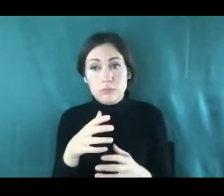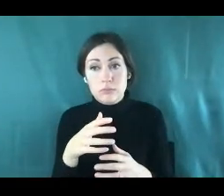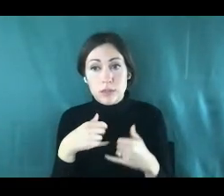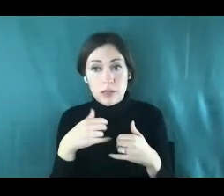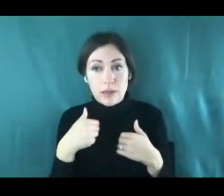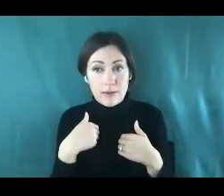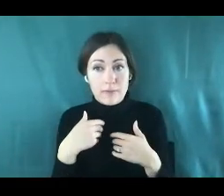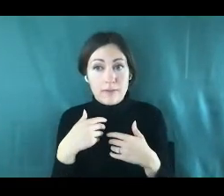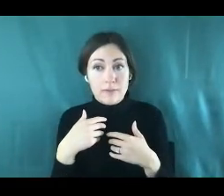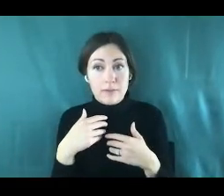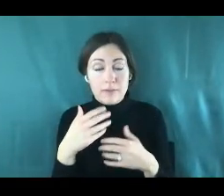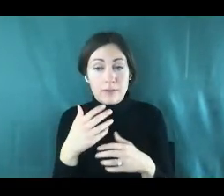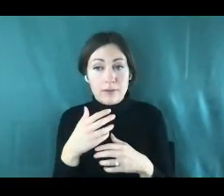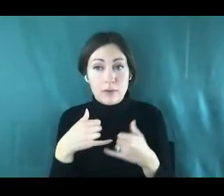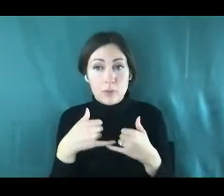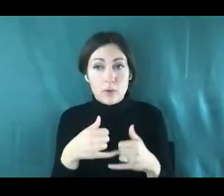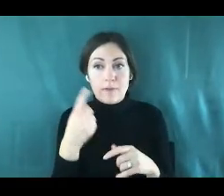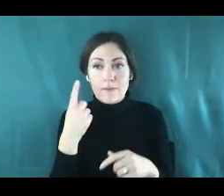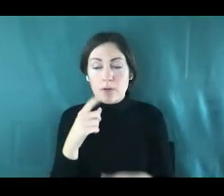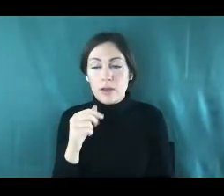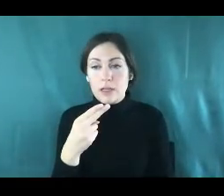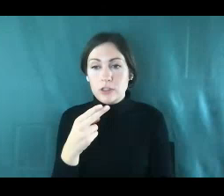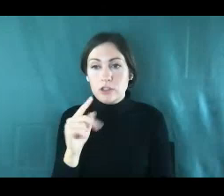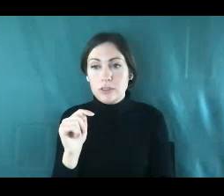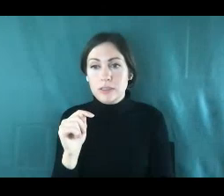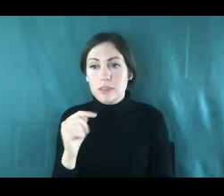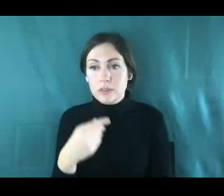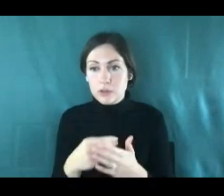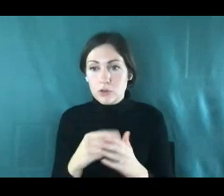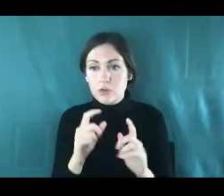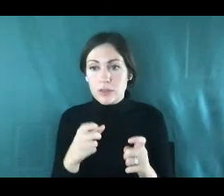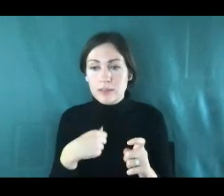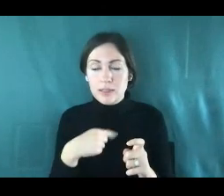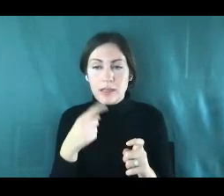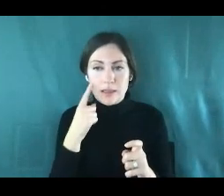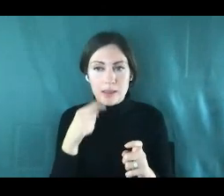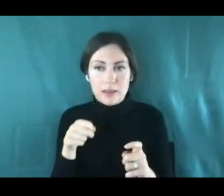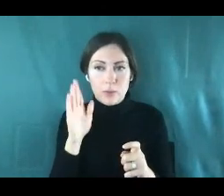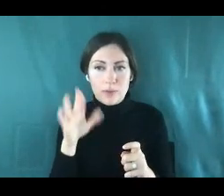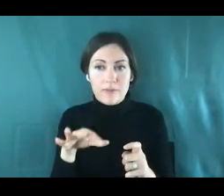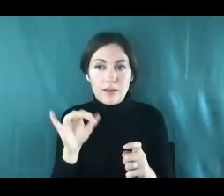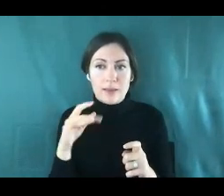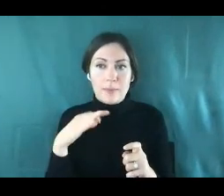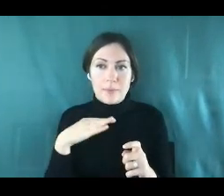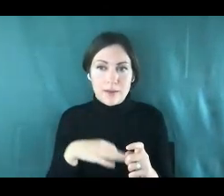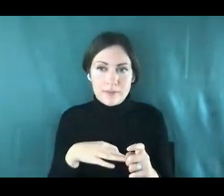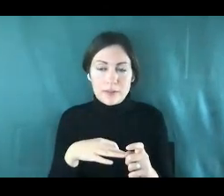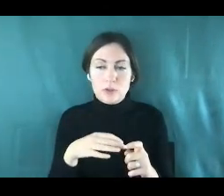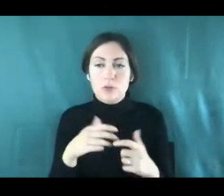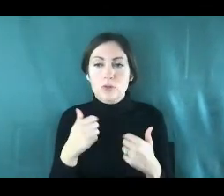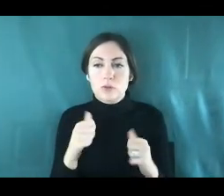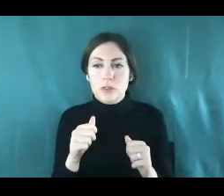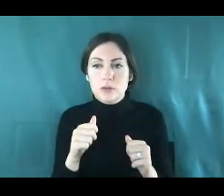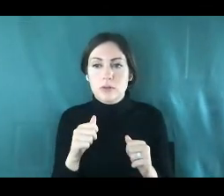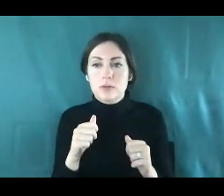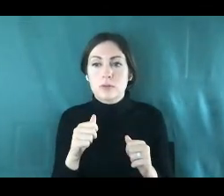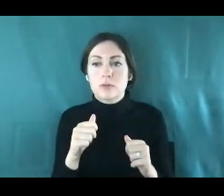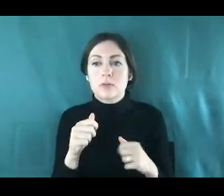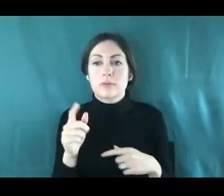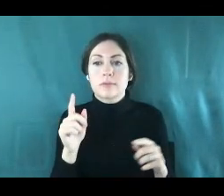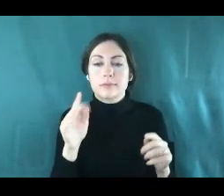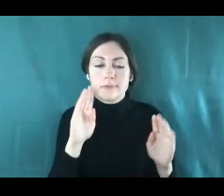our HT grant, I think they would find it very beneficial, Dr. Reyes, to circle back to the